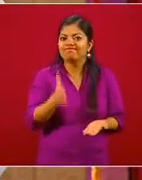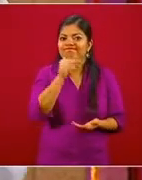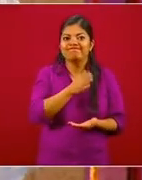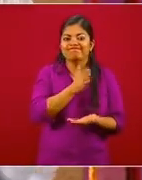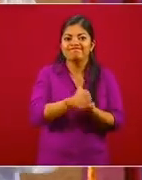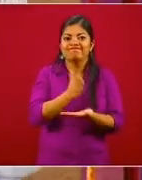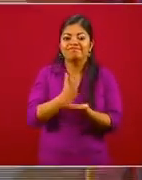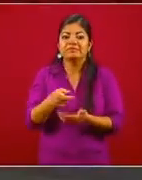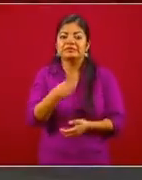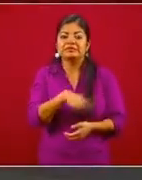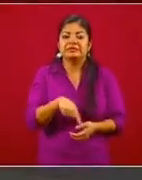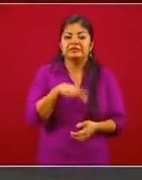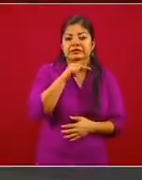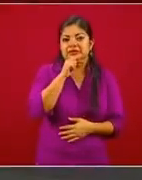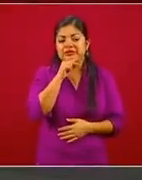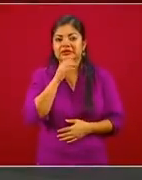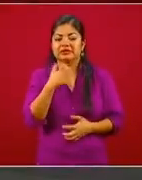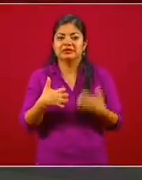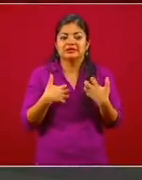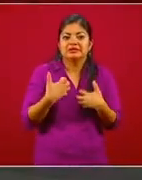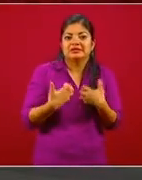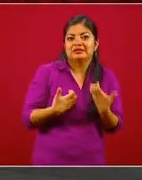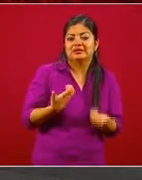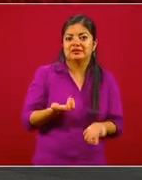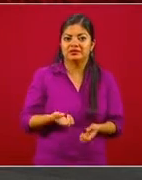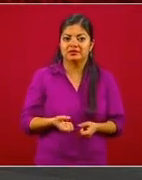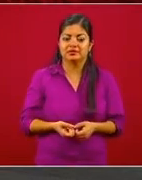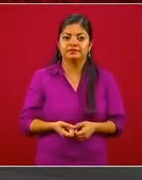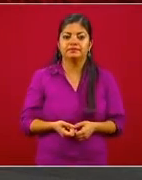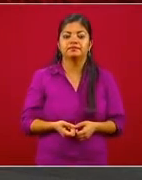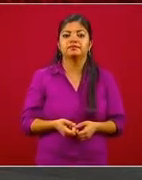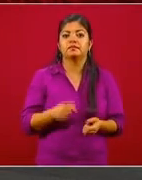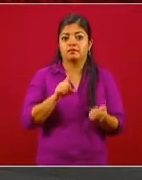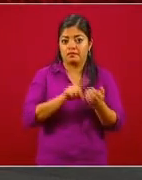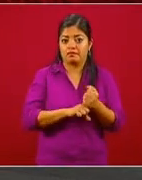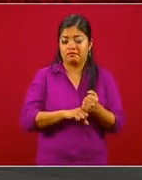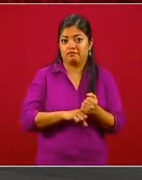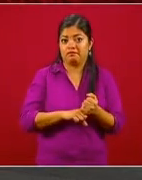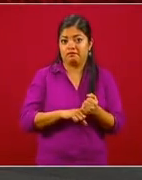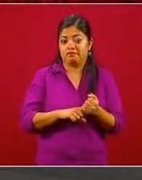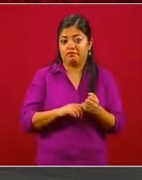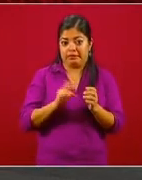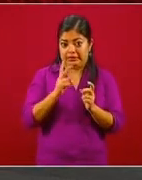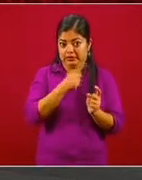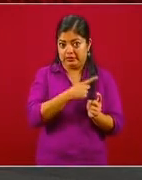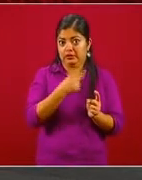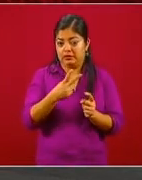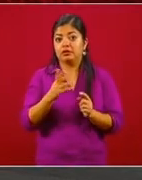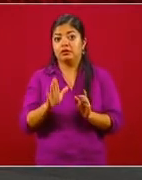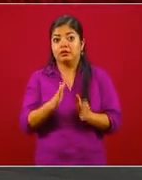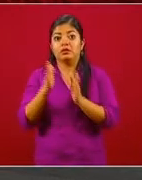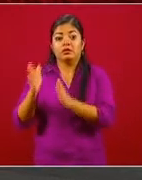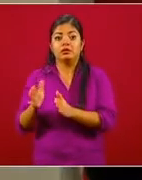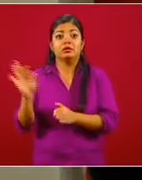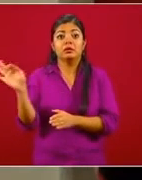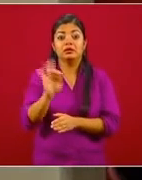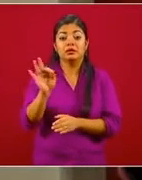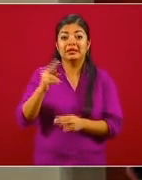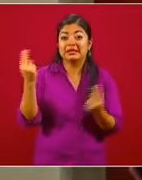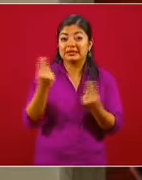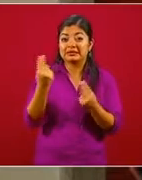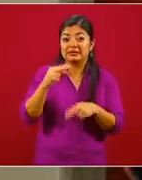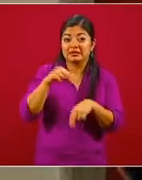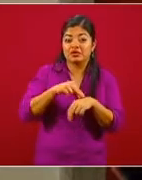the isolation measures, they're not able to do that. And so it's creating a lot of anxiety. And lastly is the fear